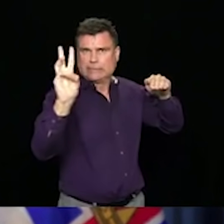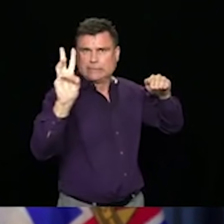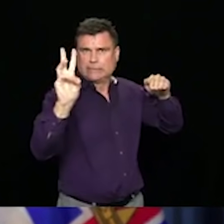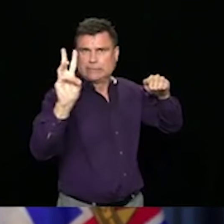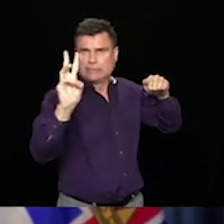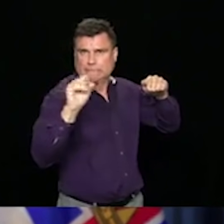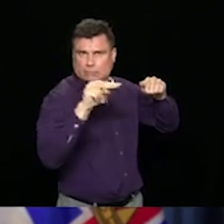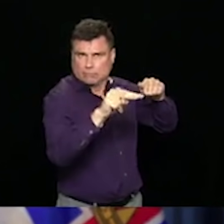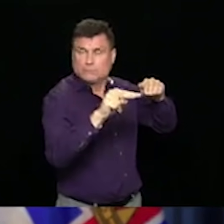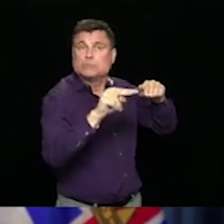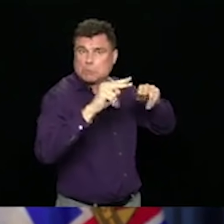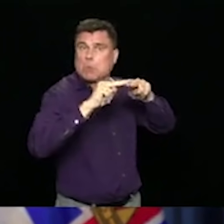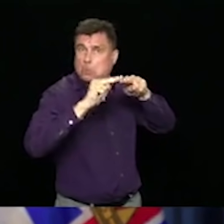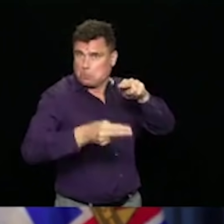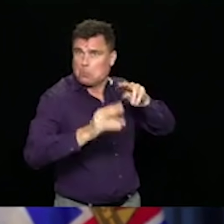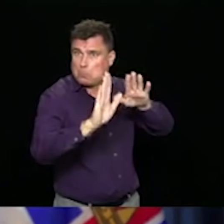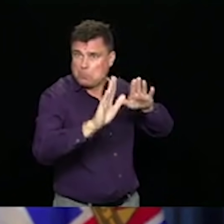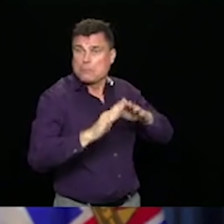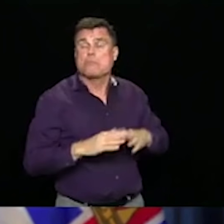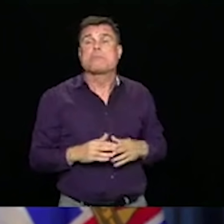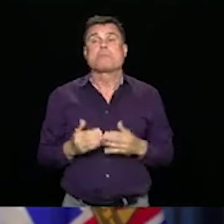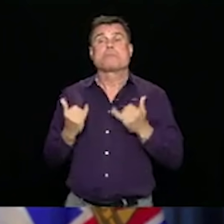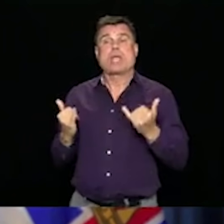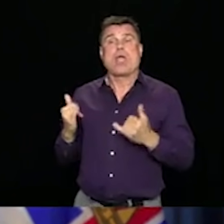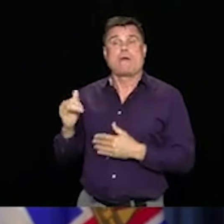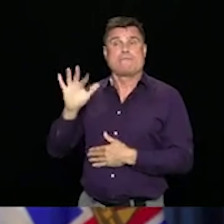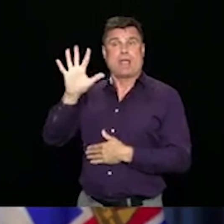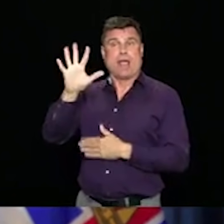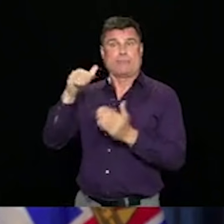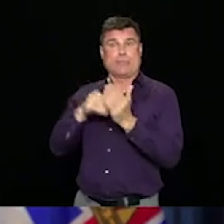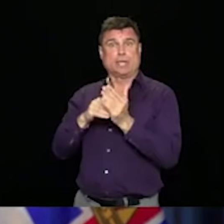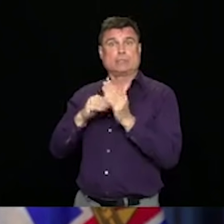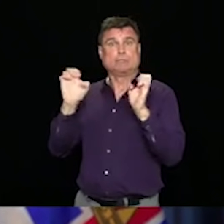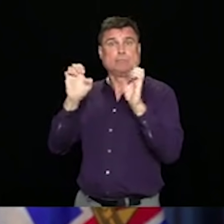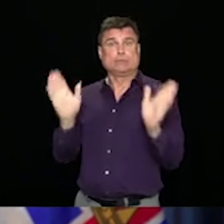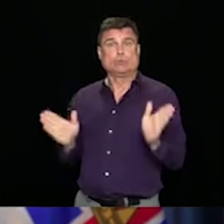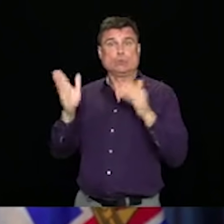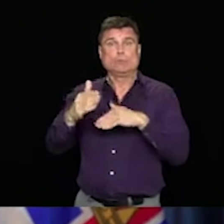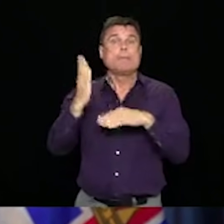it in context, we're over 5,000 emergency room visits yesterday,